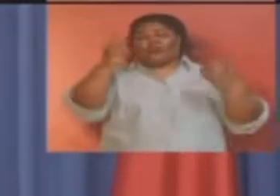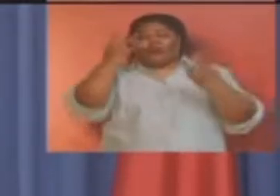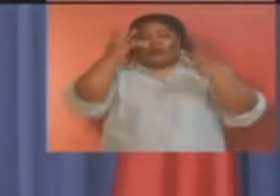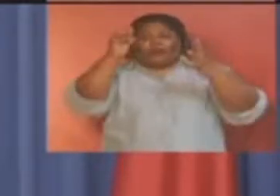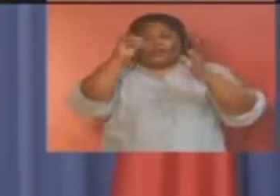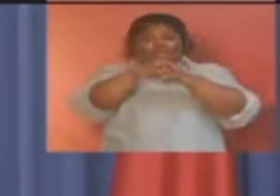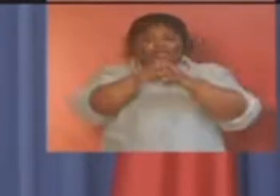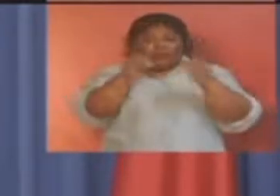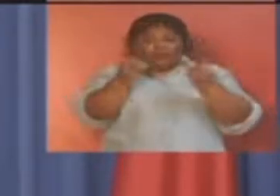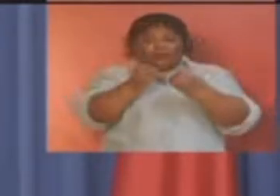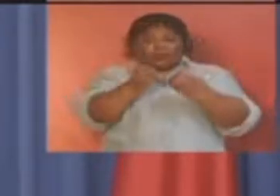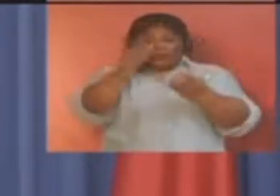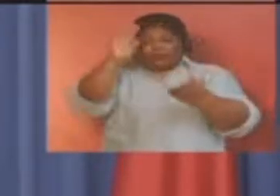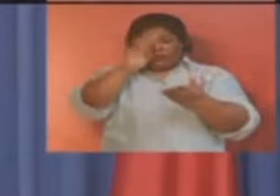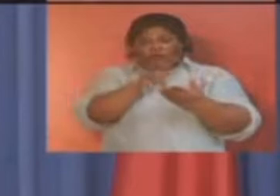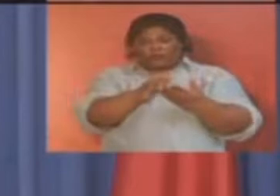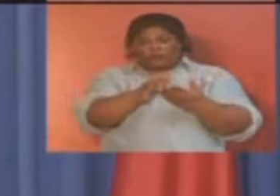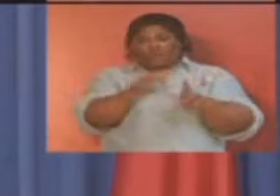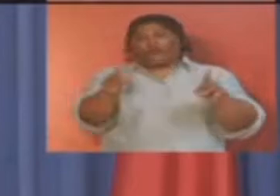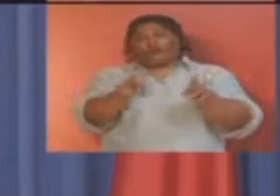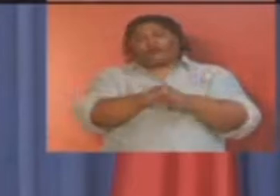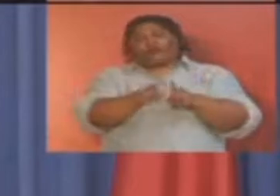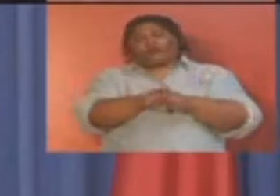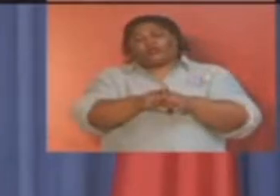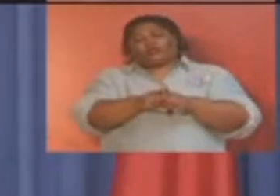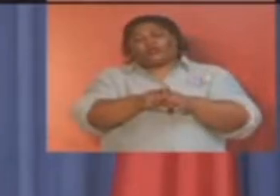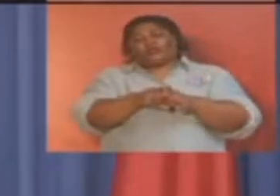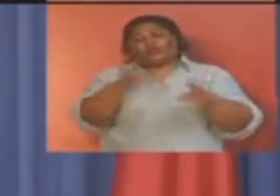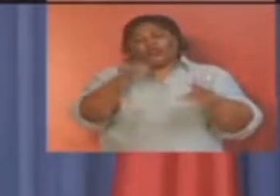Works and Transport as yet, but we extended the